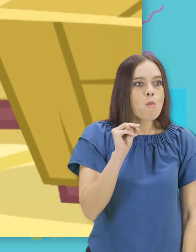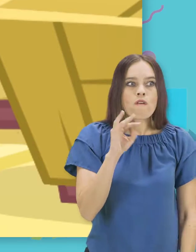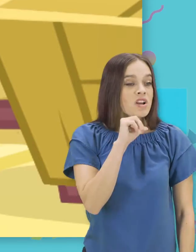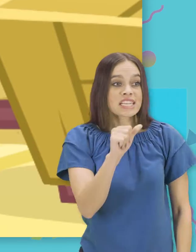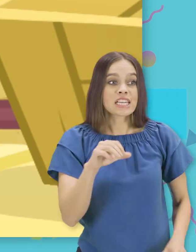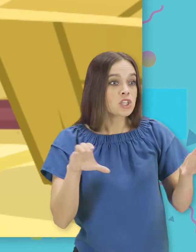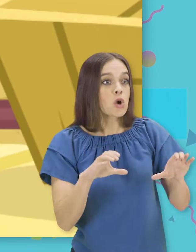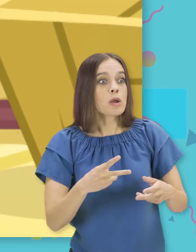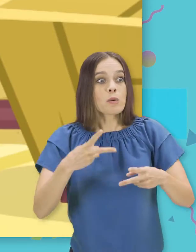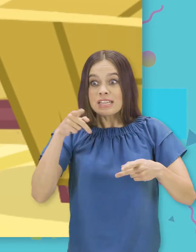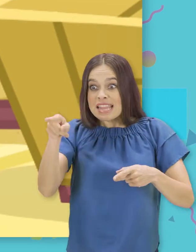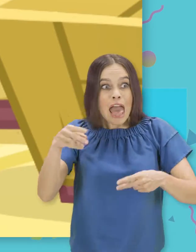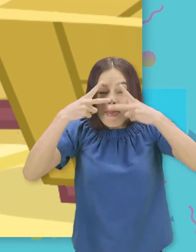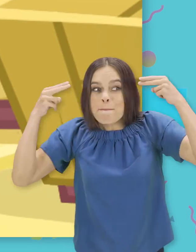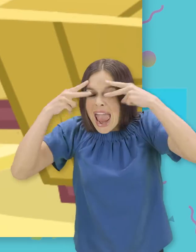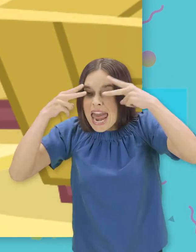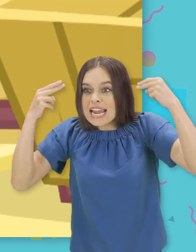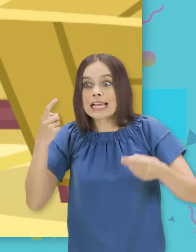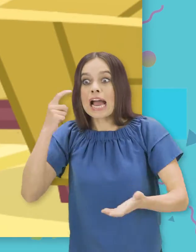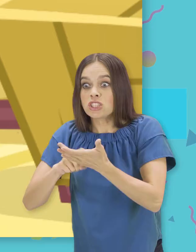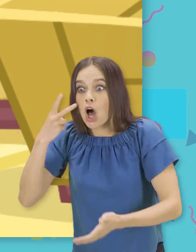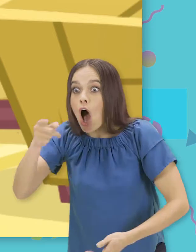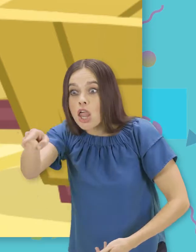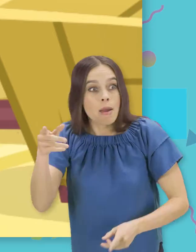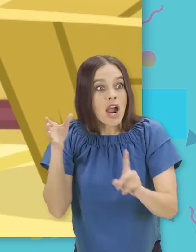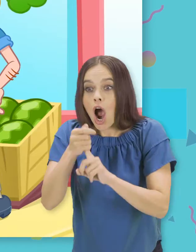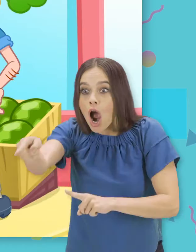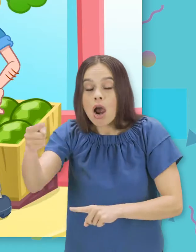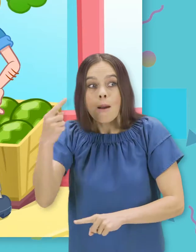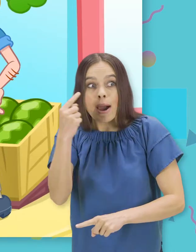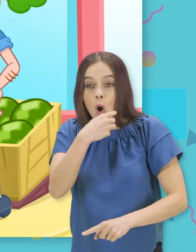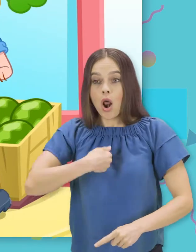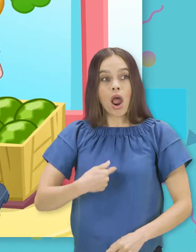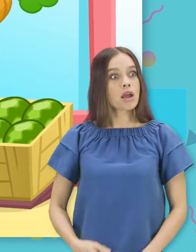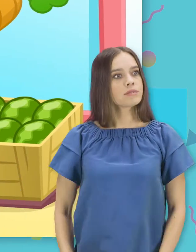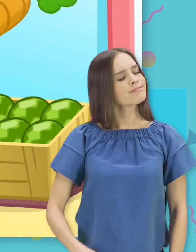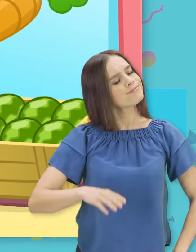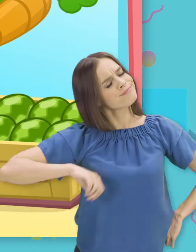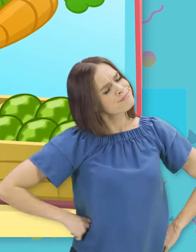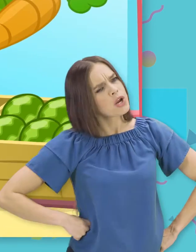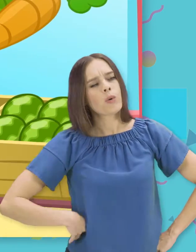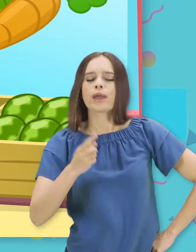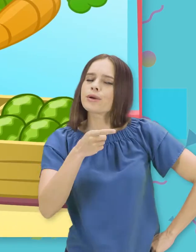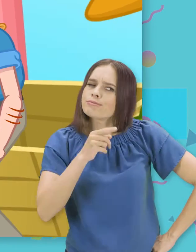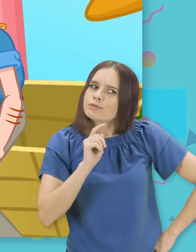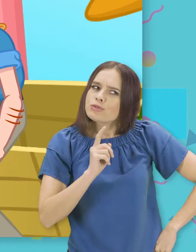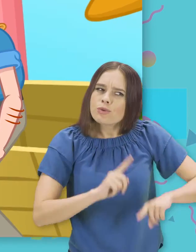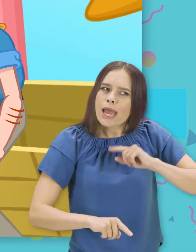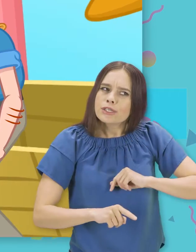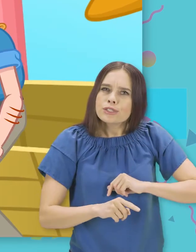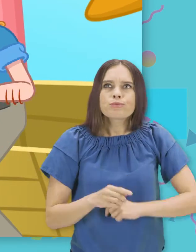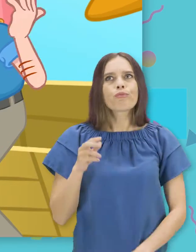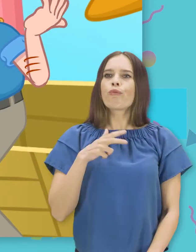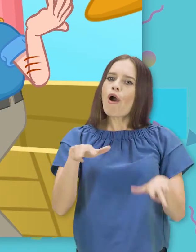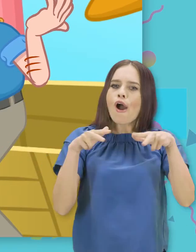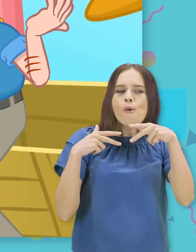It was the bandits. I saw them with my own eyes. Now, Mila, you can't go around